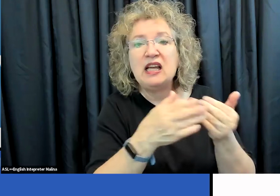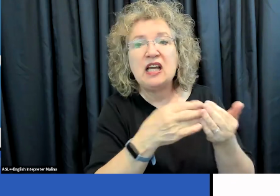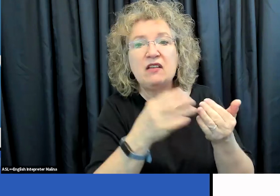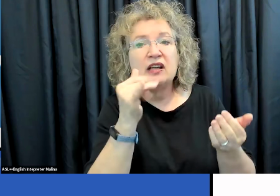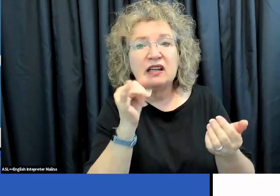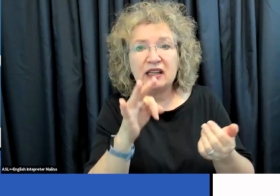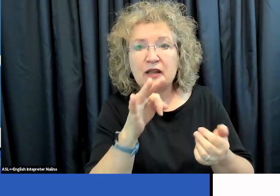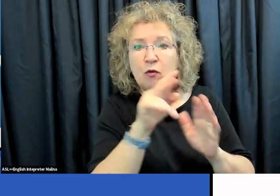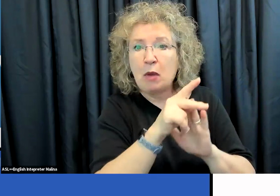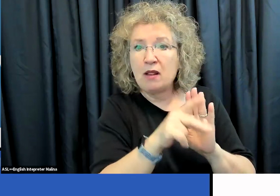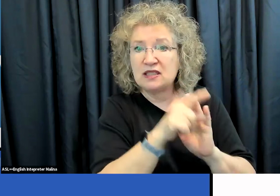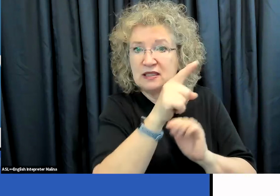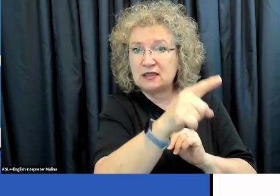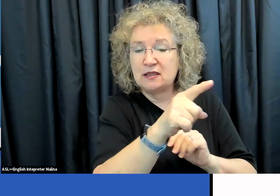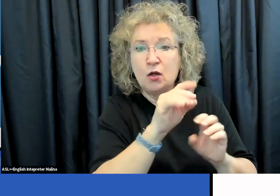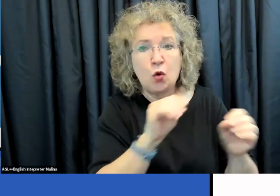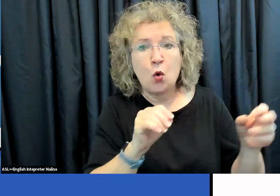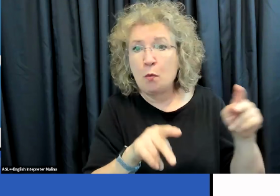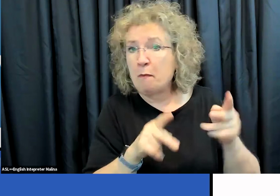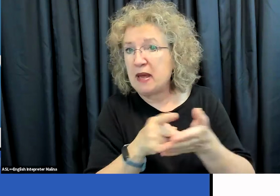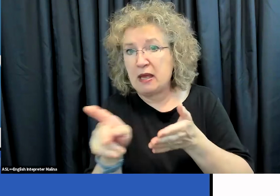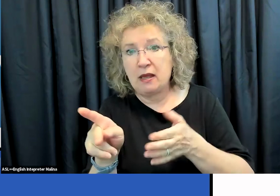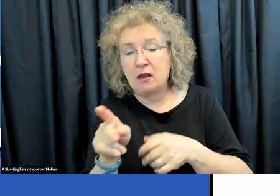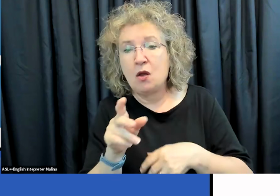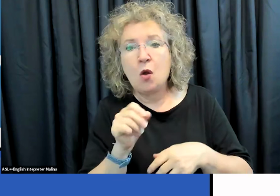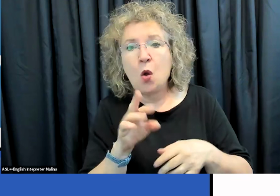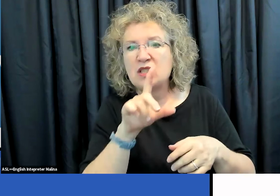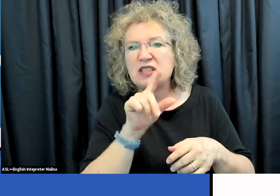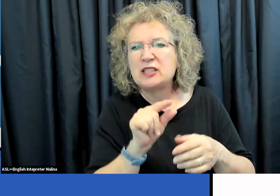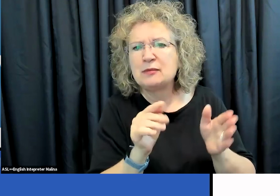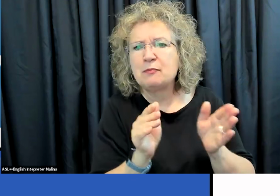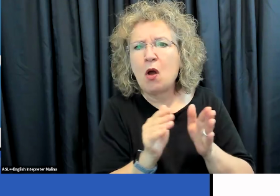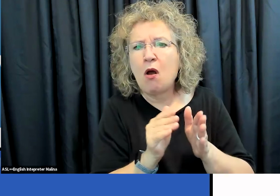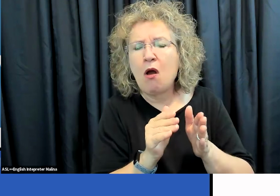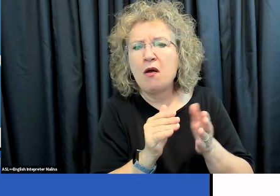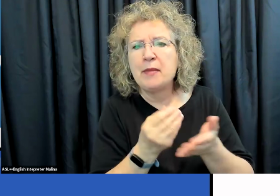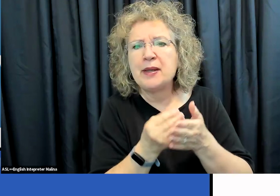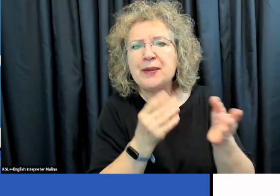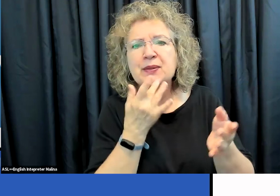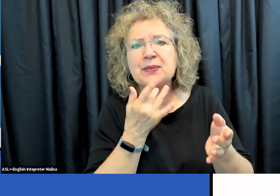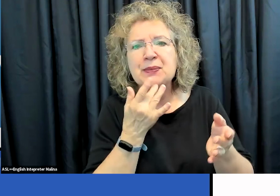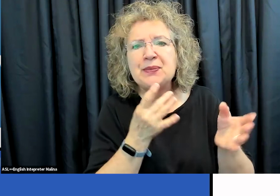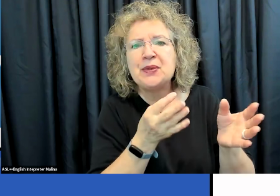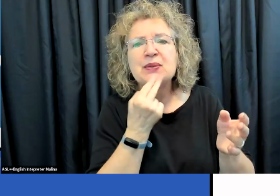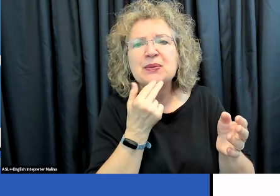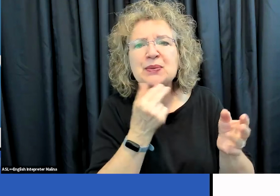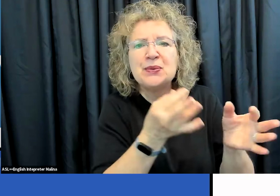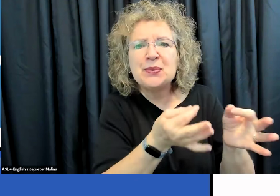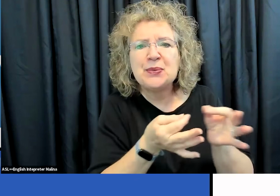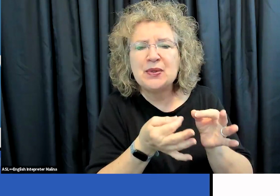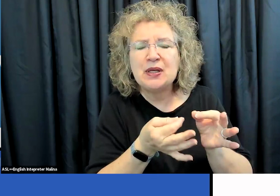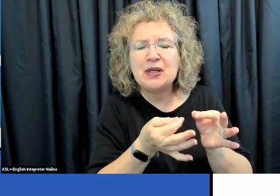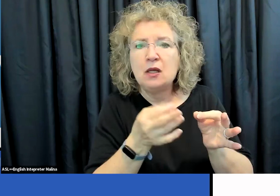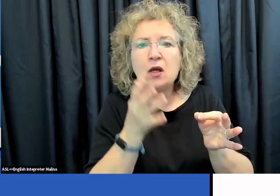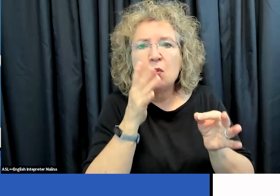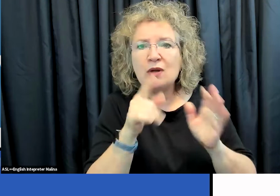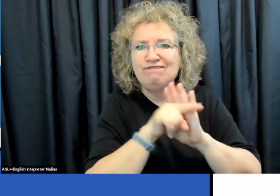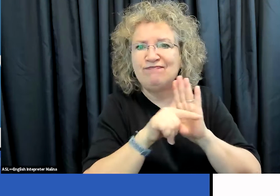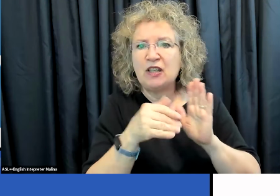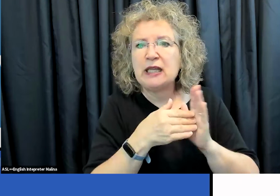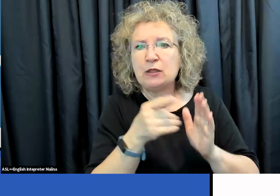that claim, or it's a very small dollar amount that you receive. So consider that. You also want to